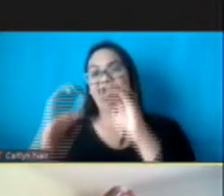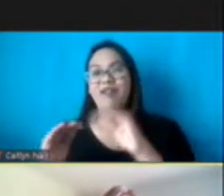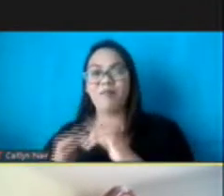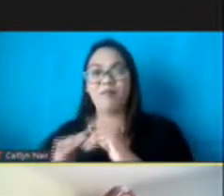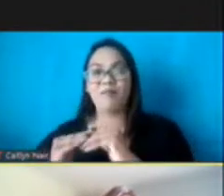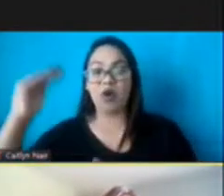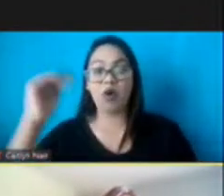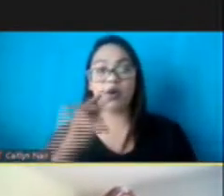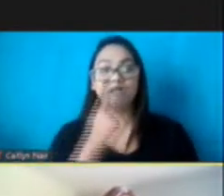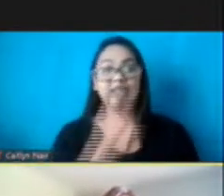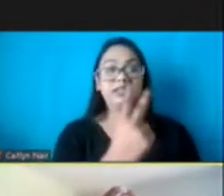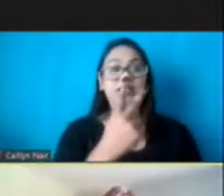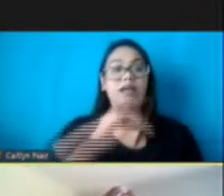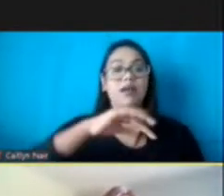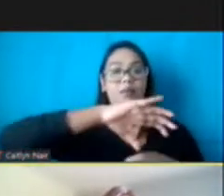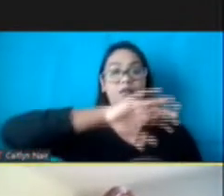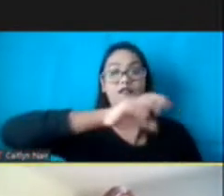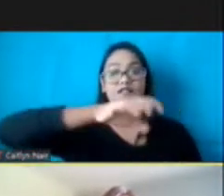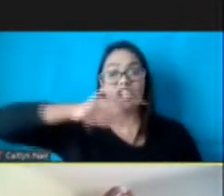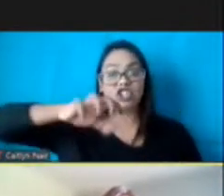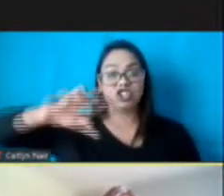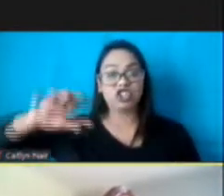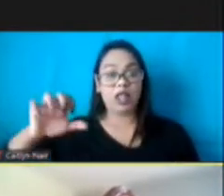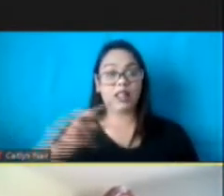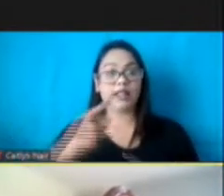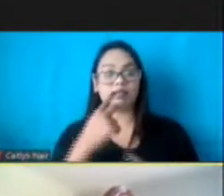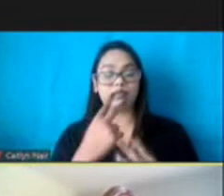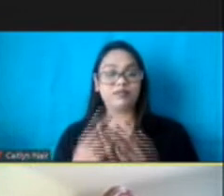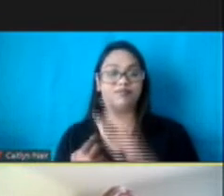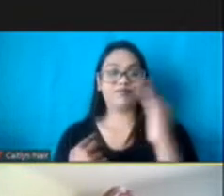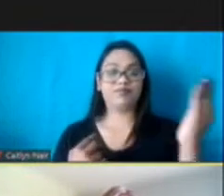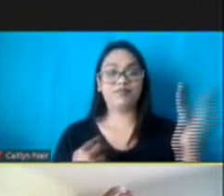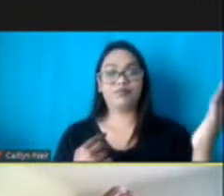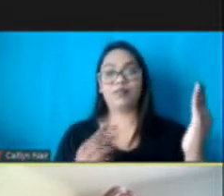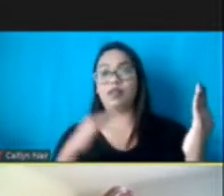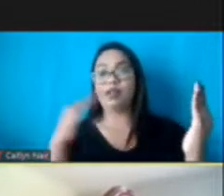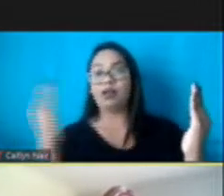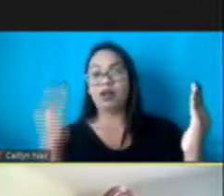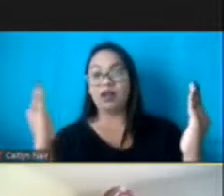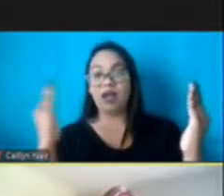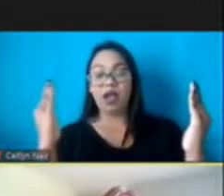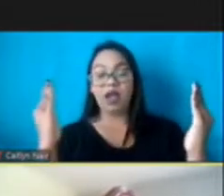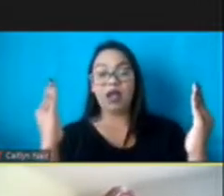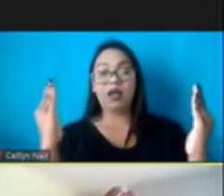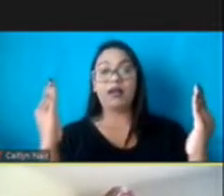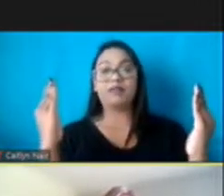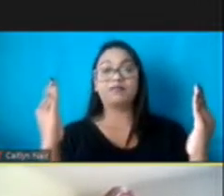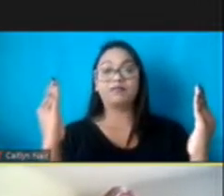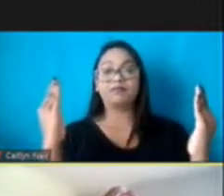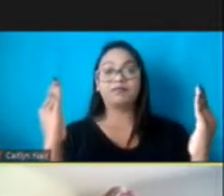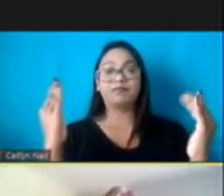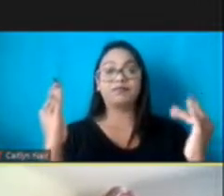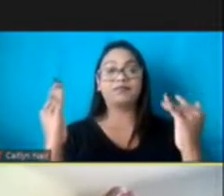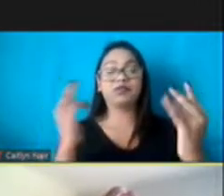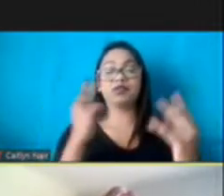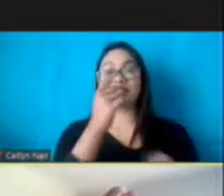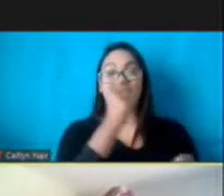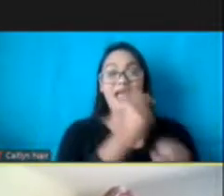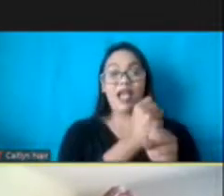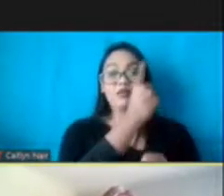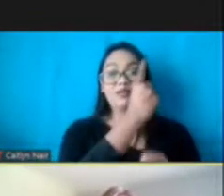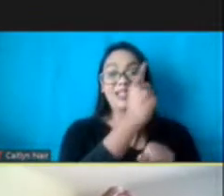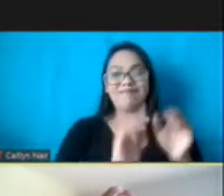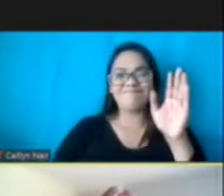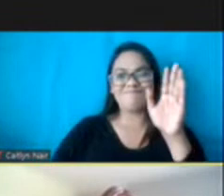picture, with cases on the left, case numbers, absolute numbers, and incidents on the right. And so you can see Gauteng was the first